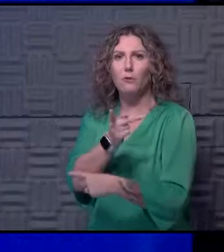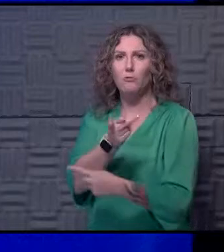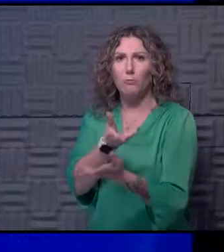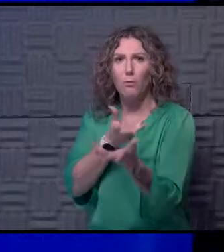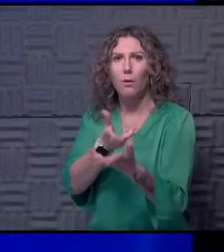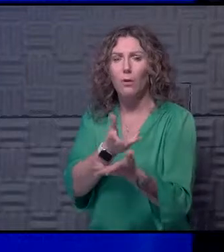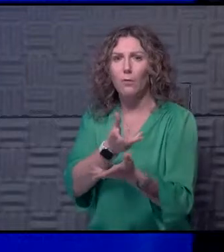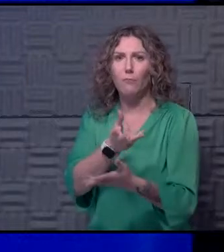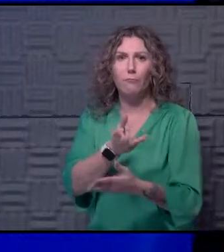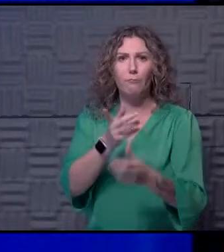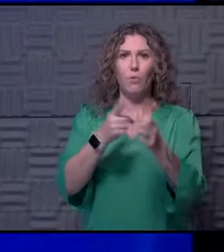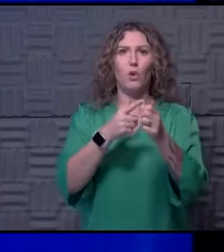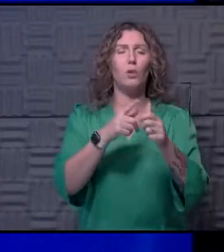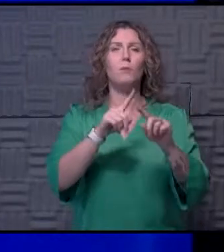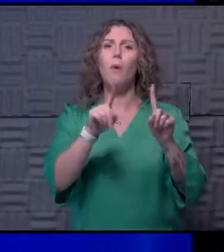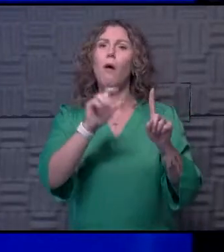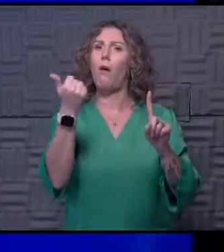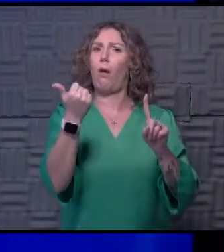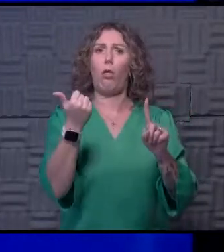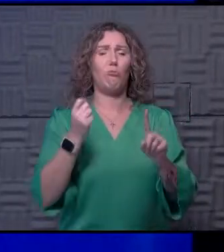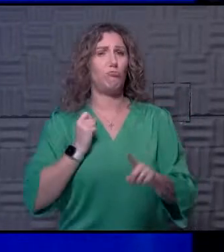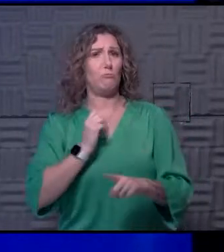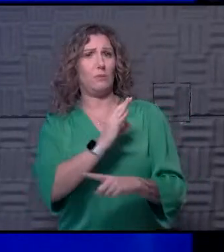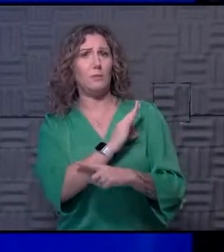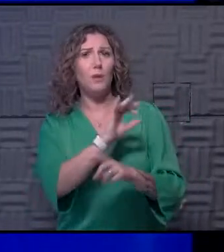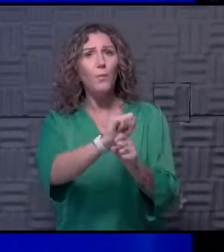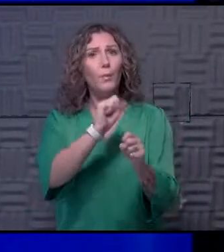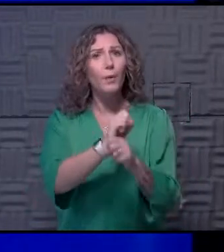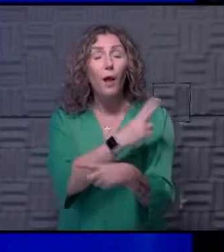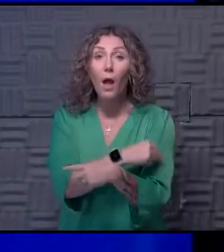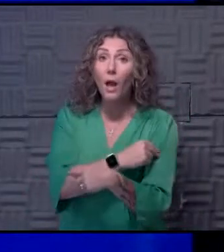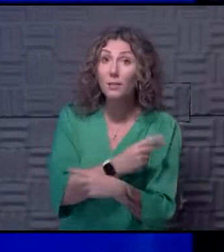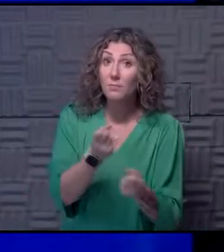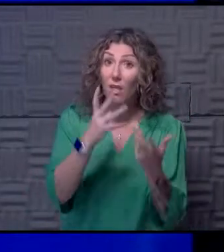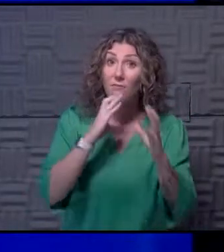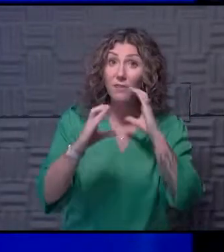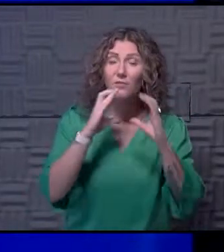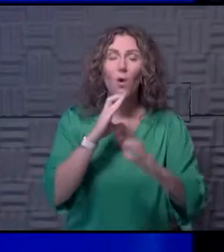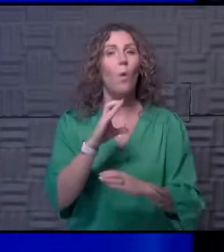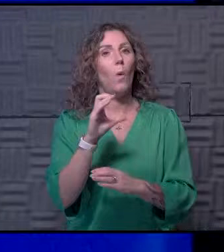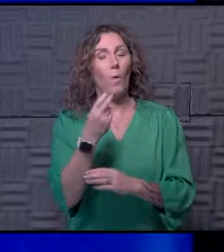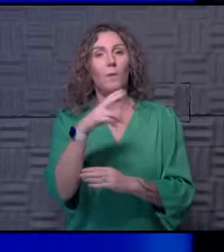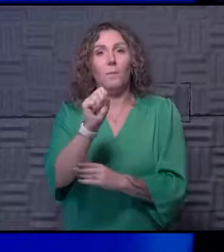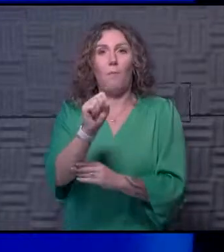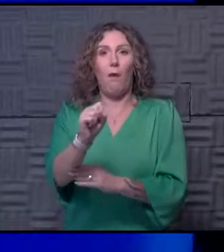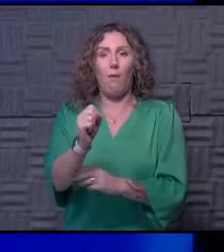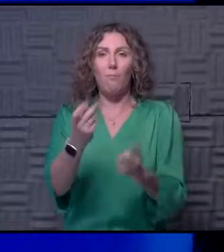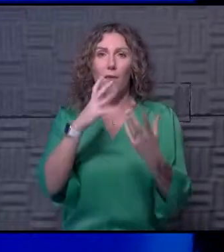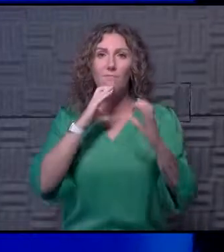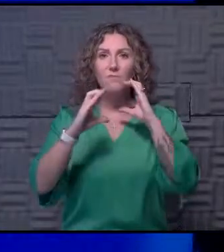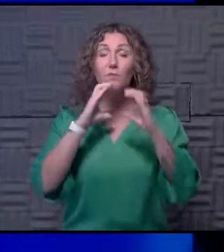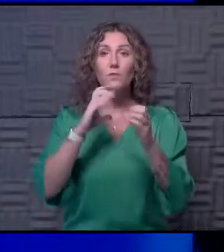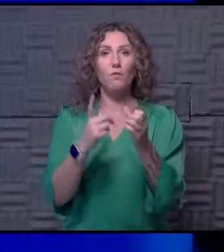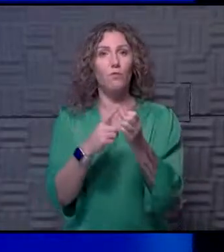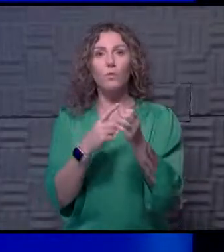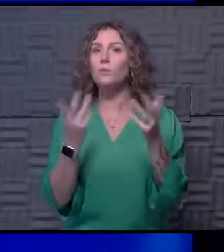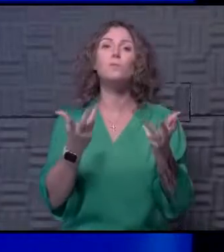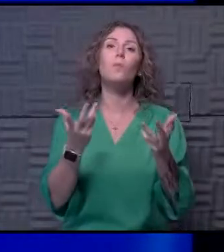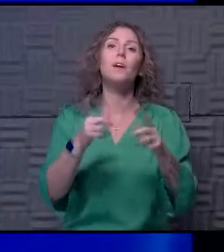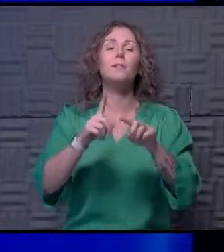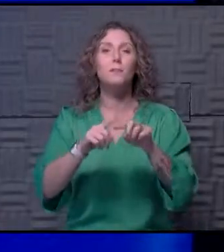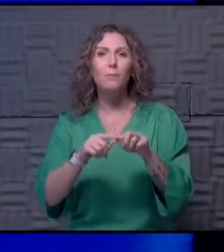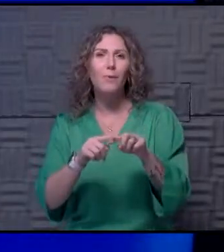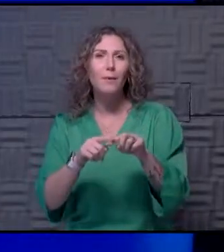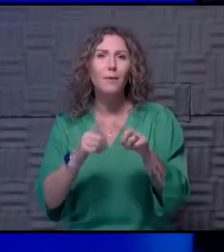who are at possible risk of exposure. Any conversations there? Oh, there's a lot of conversations for sure. The first thing is that it depends on